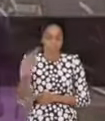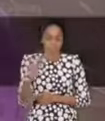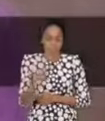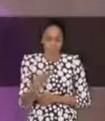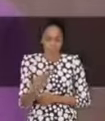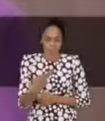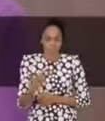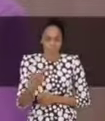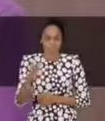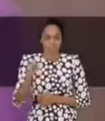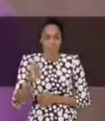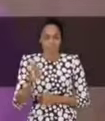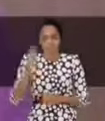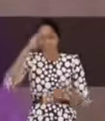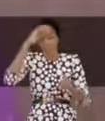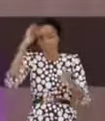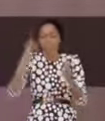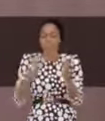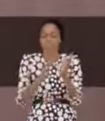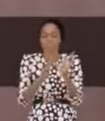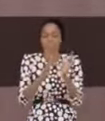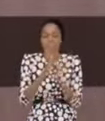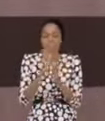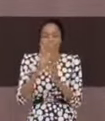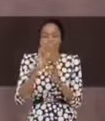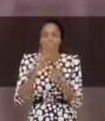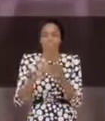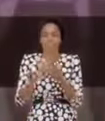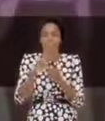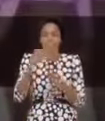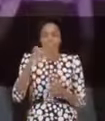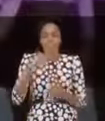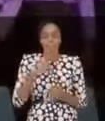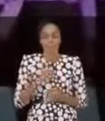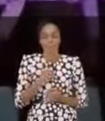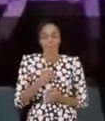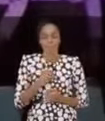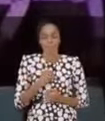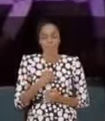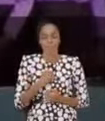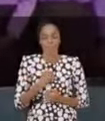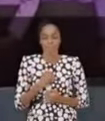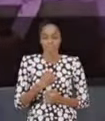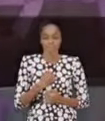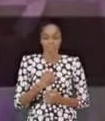Messiah, Jesus, to me. He's Jesus.